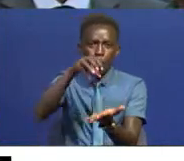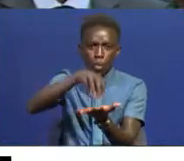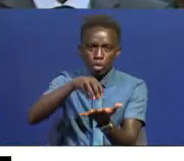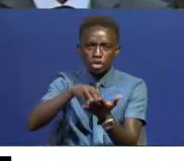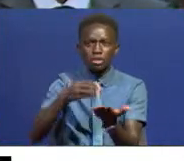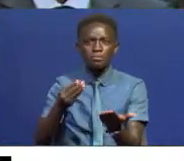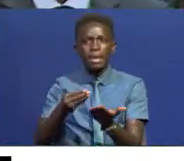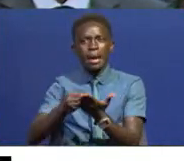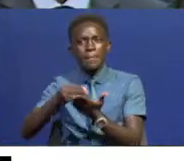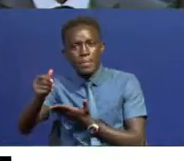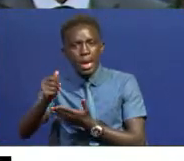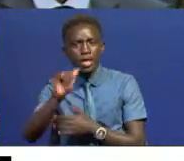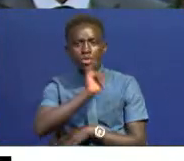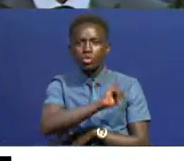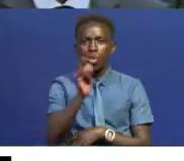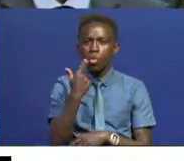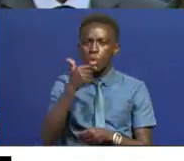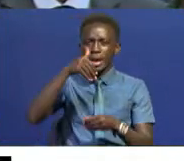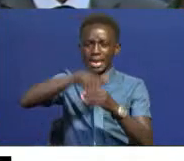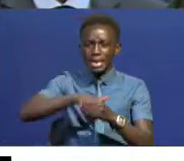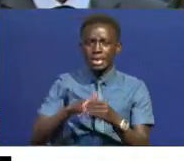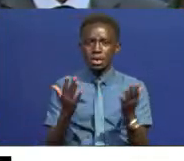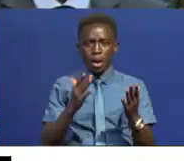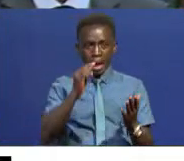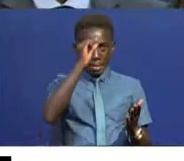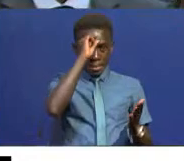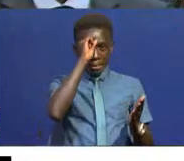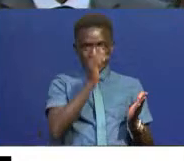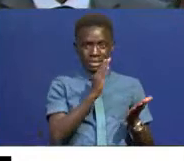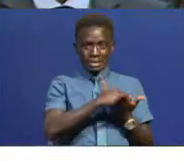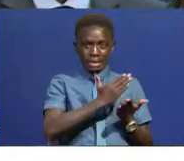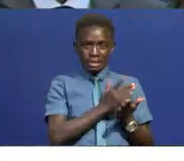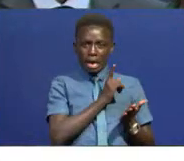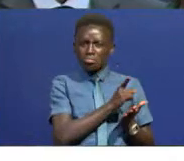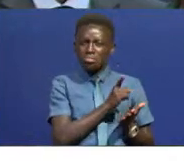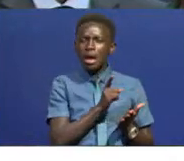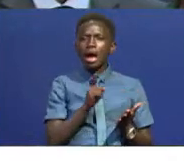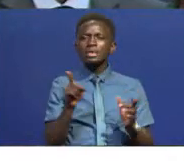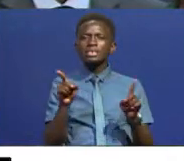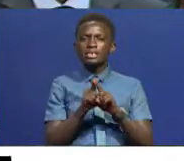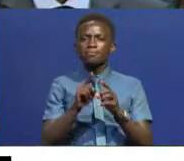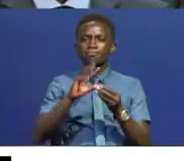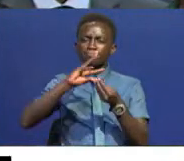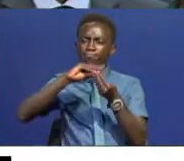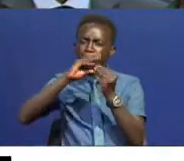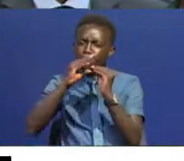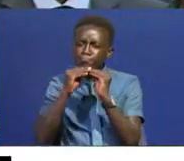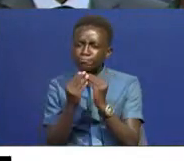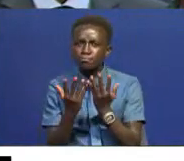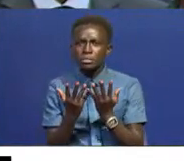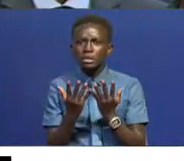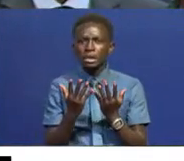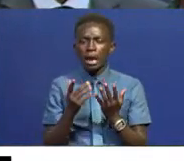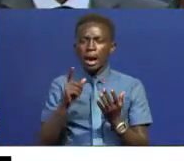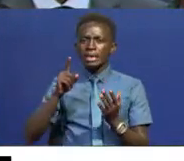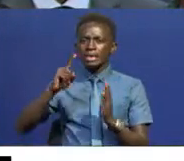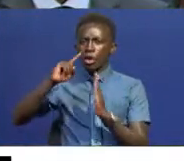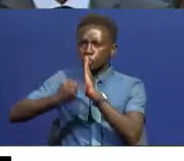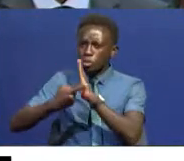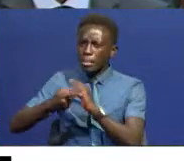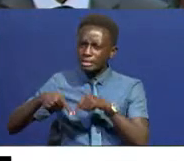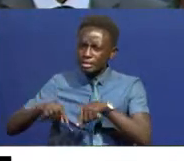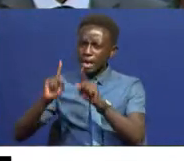of us in the public sector as creating an entitlement to automatic enhancement